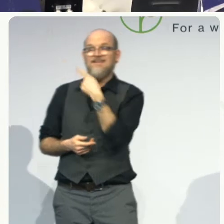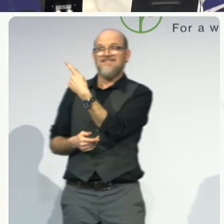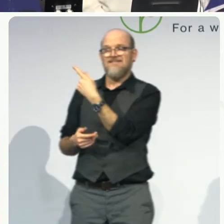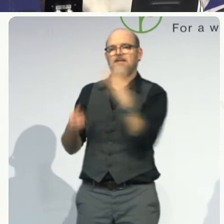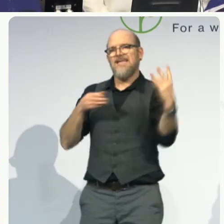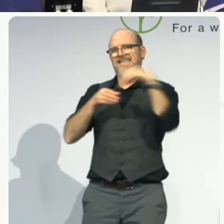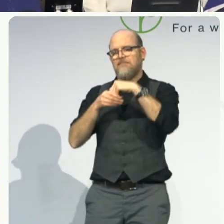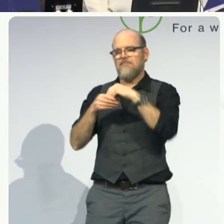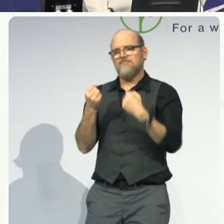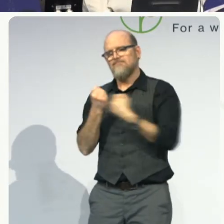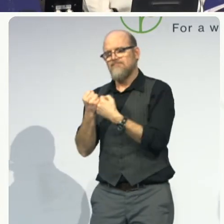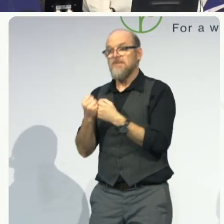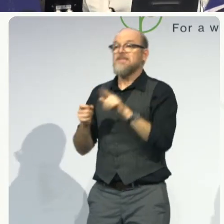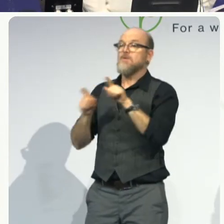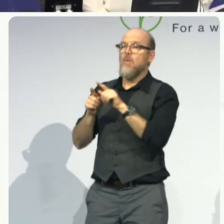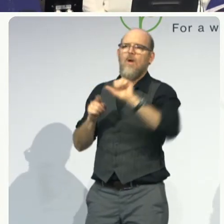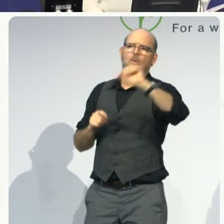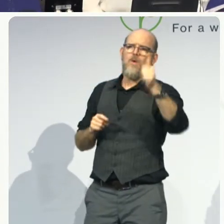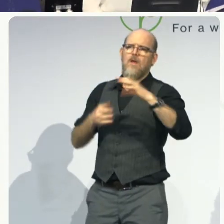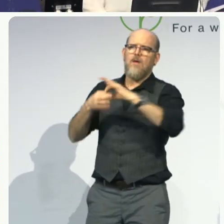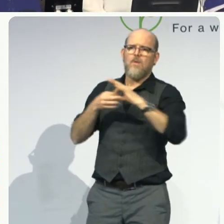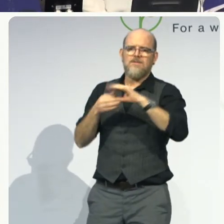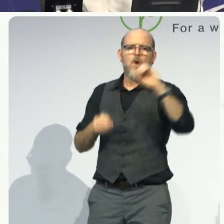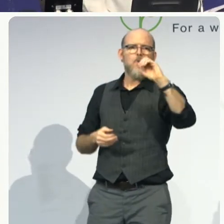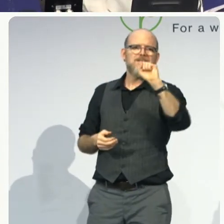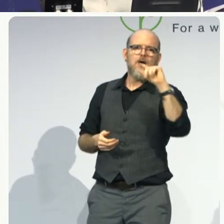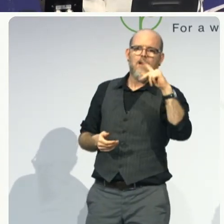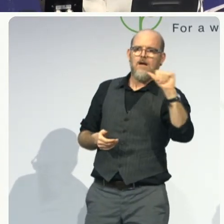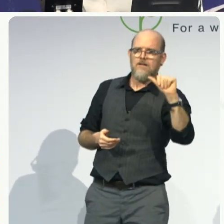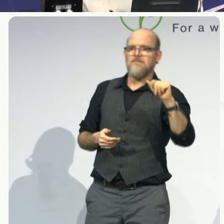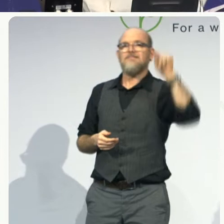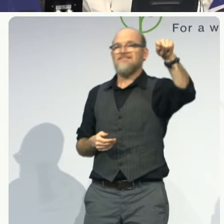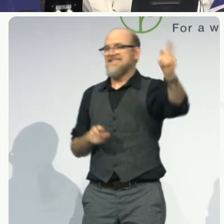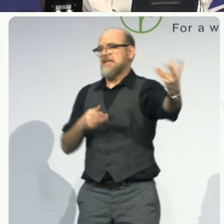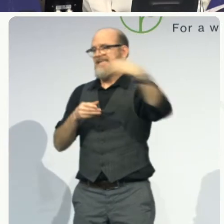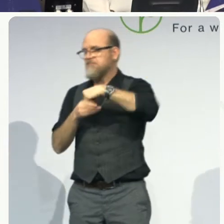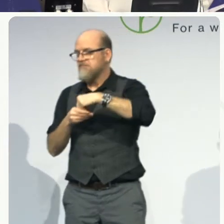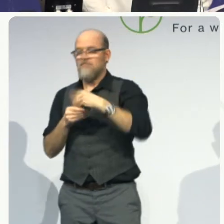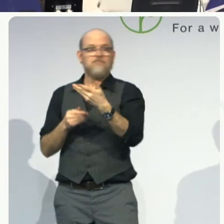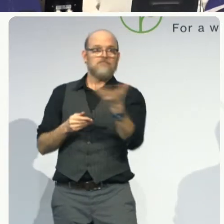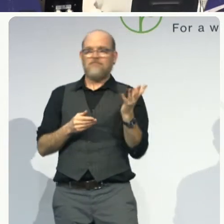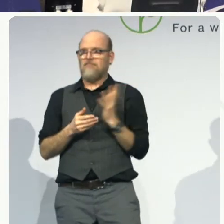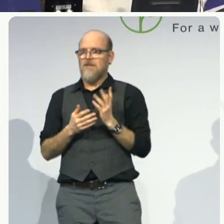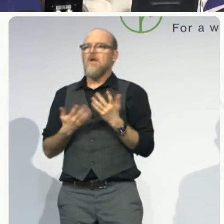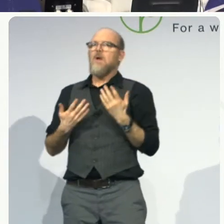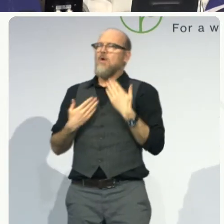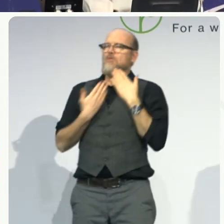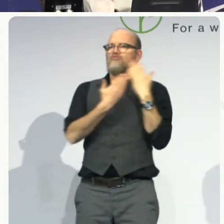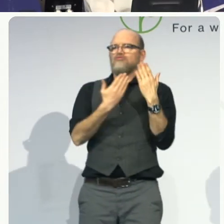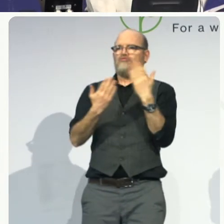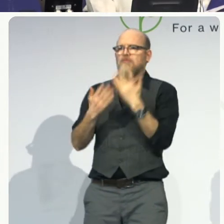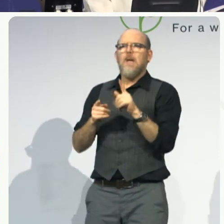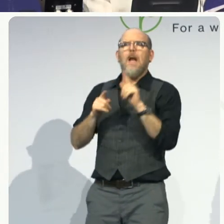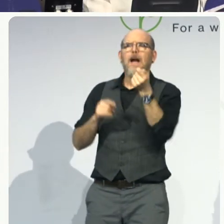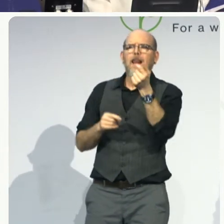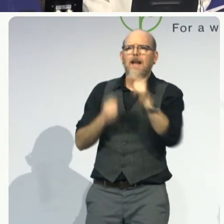and we believe our approach to be sustainable because we invest in the community itself, its students, and its teachers. By training teachers in